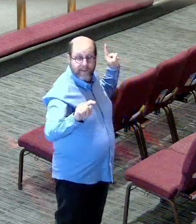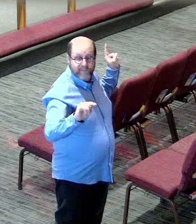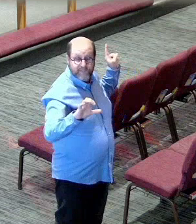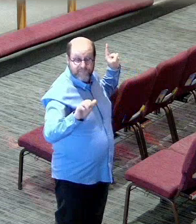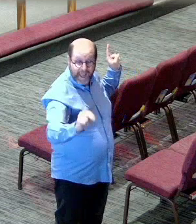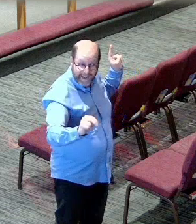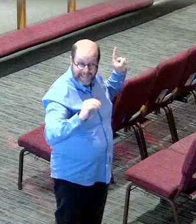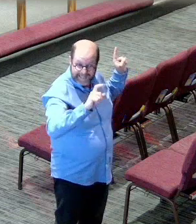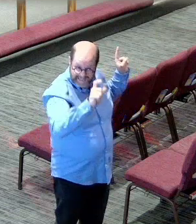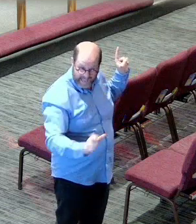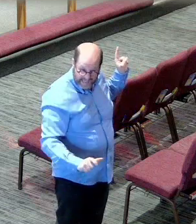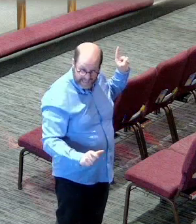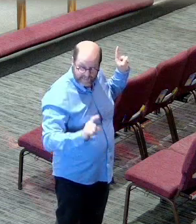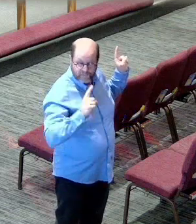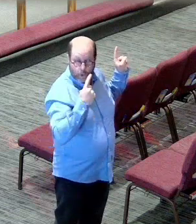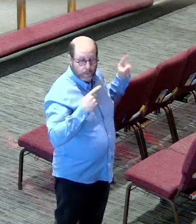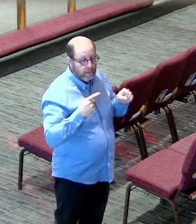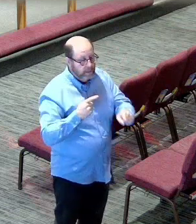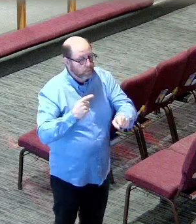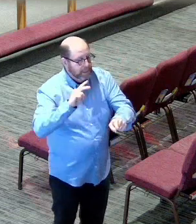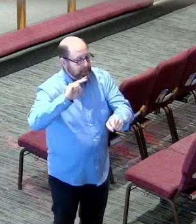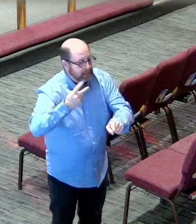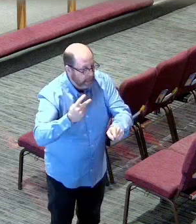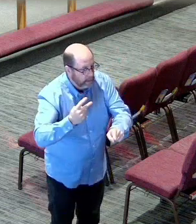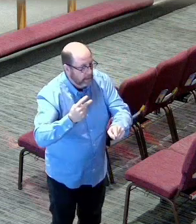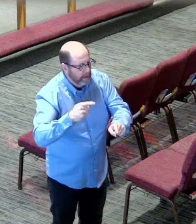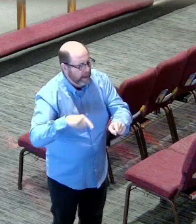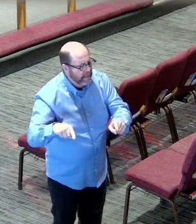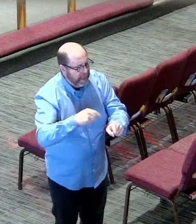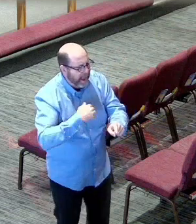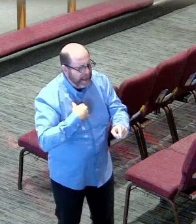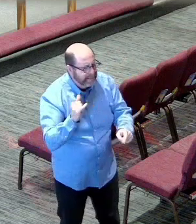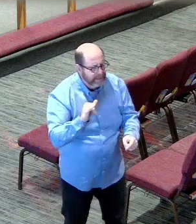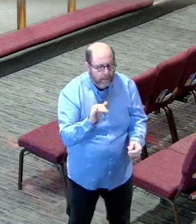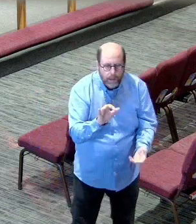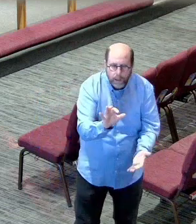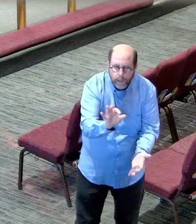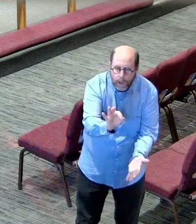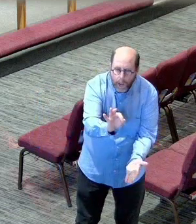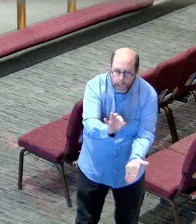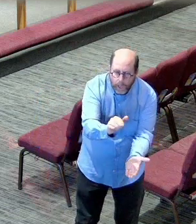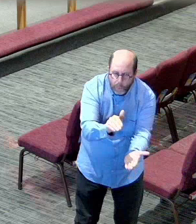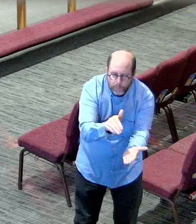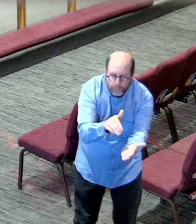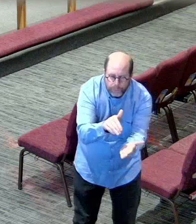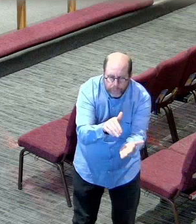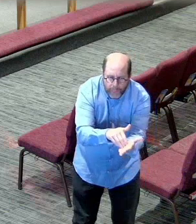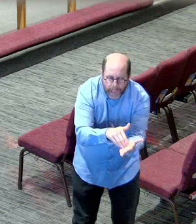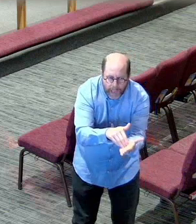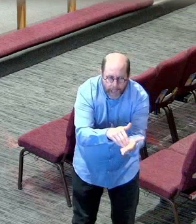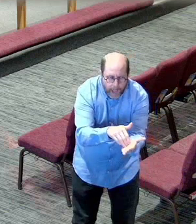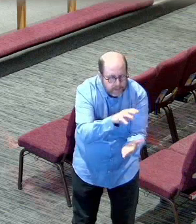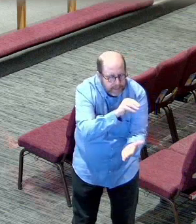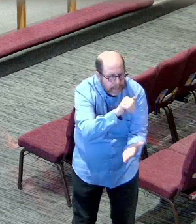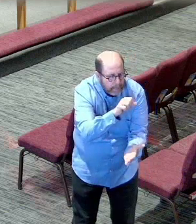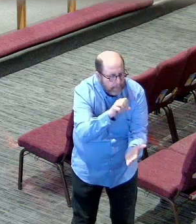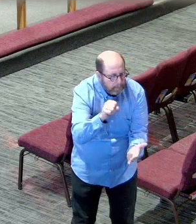Those 7 priests conducted no less than 9,000 masses in a